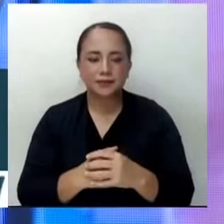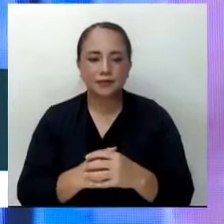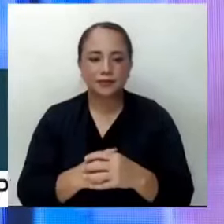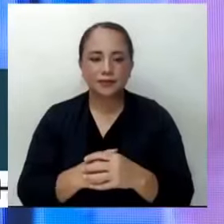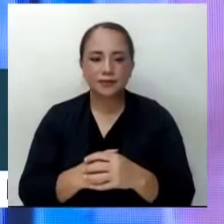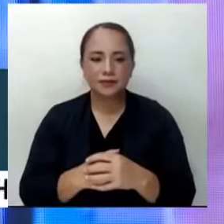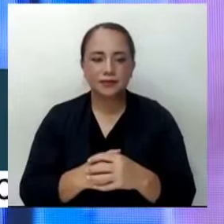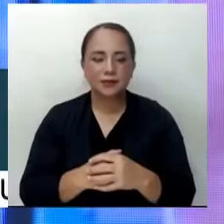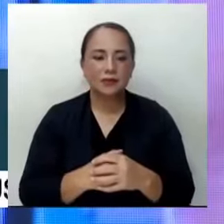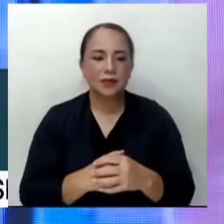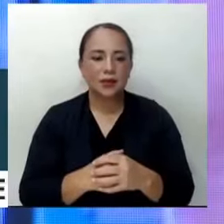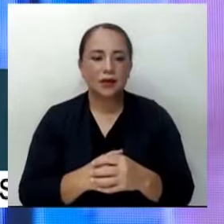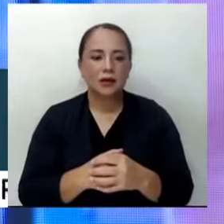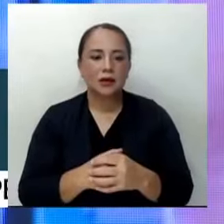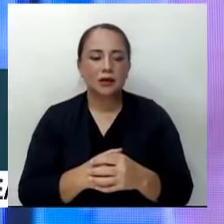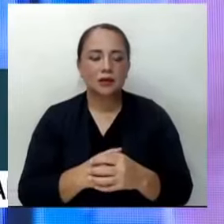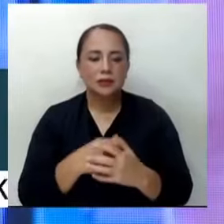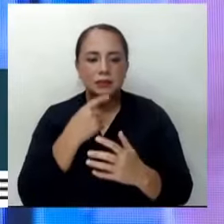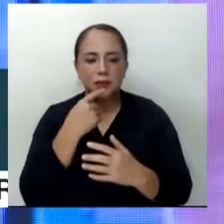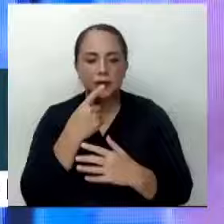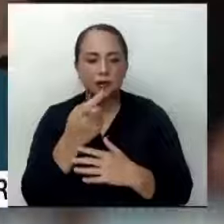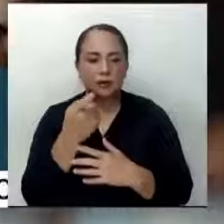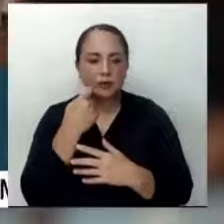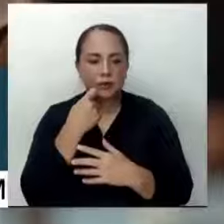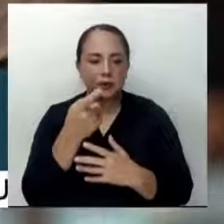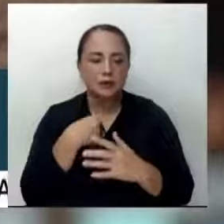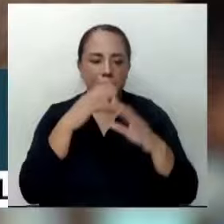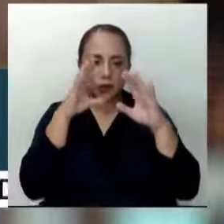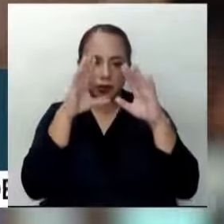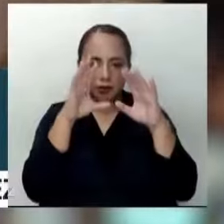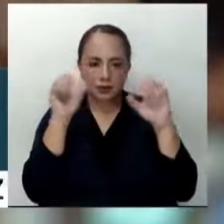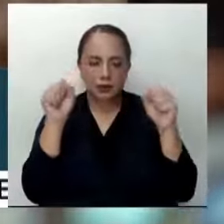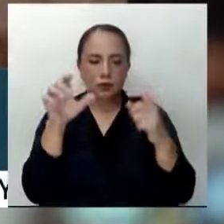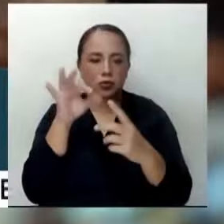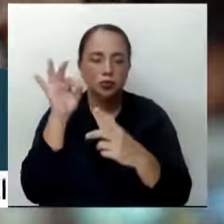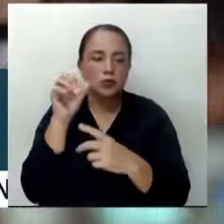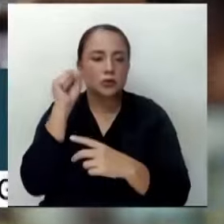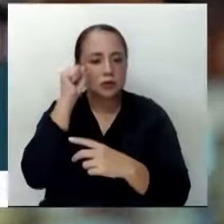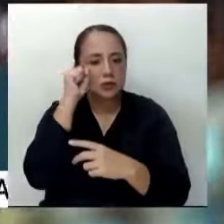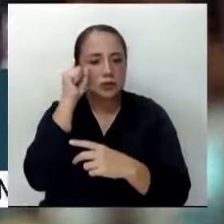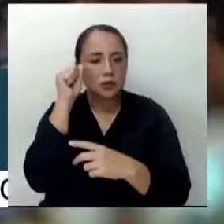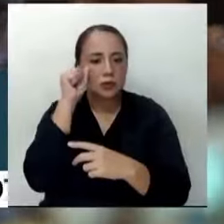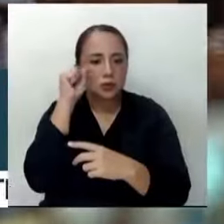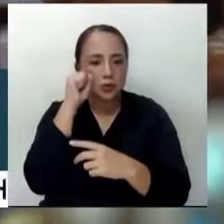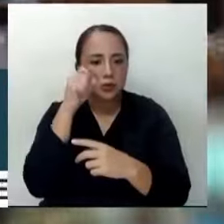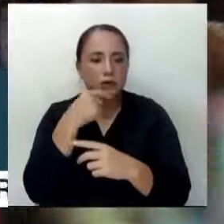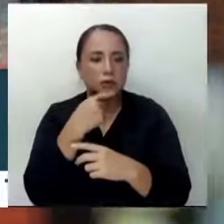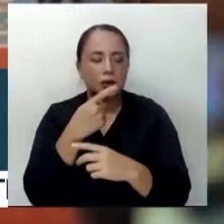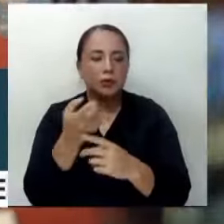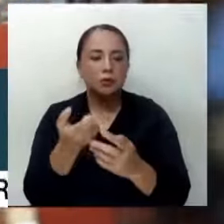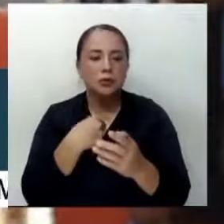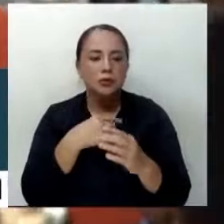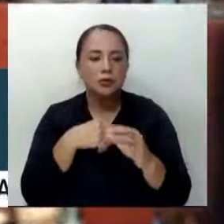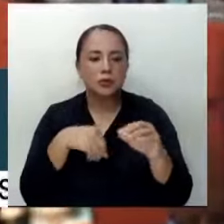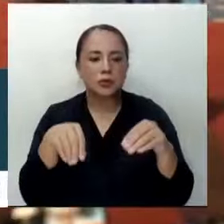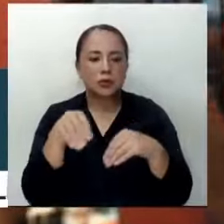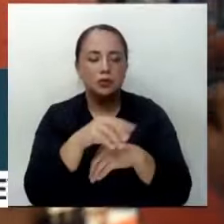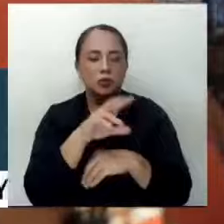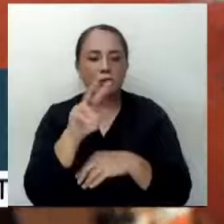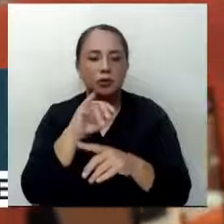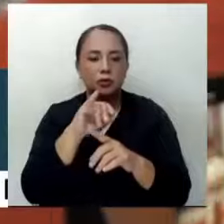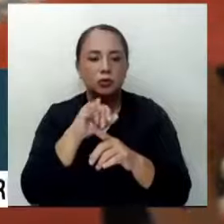Several fellow lawmakers earlier lauded President Marcos for choosing Anggada to head the DepEd. He will take over the post come July 19